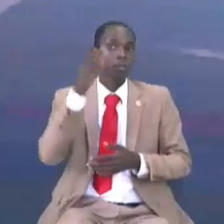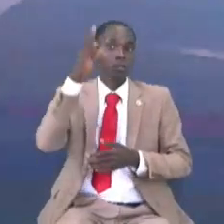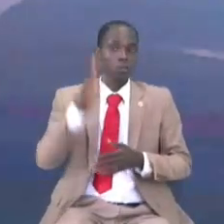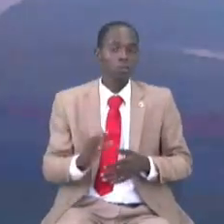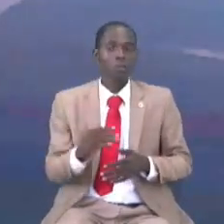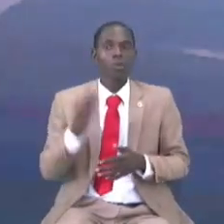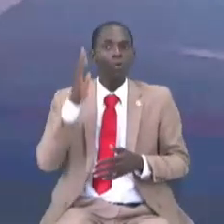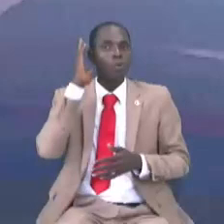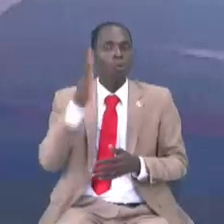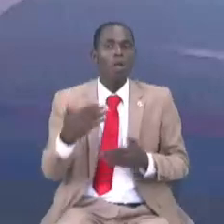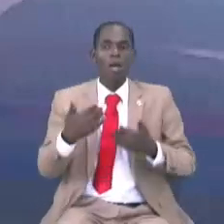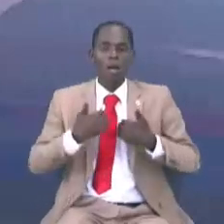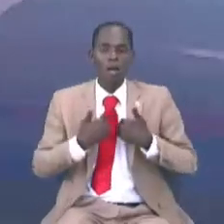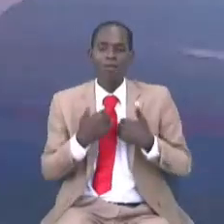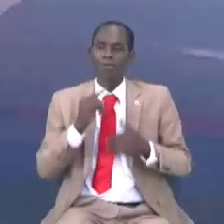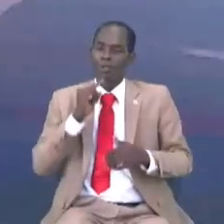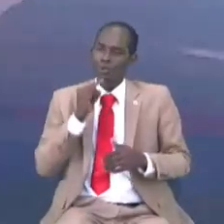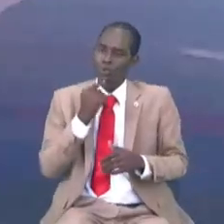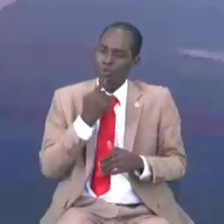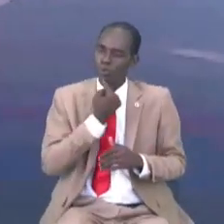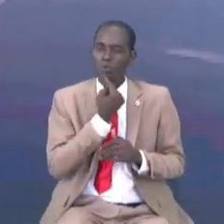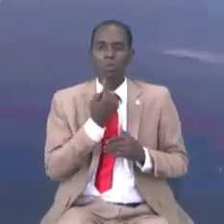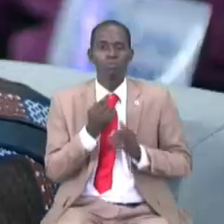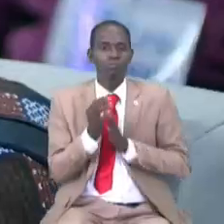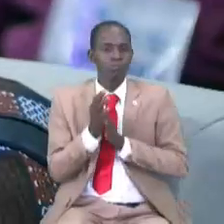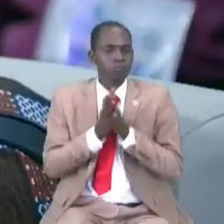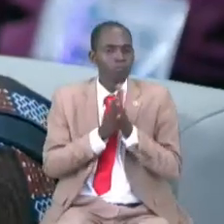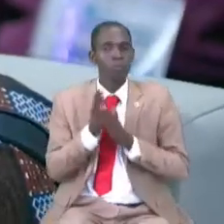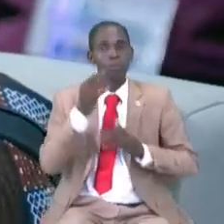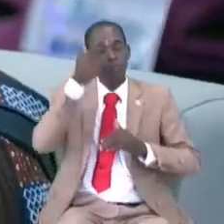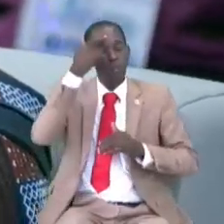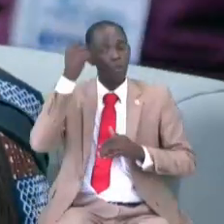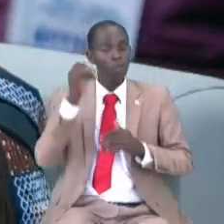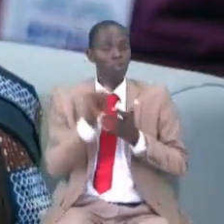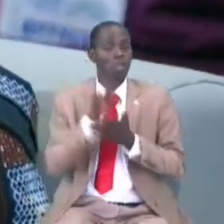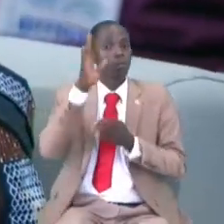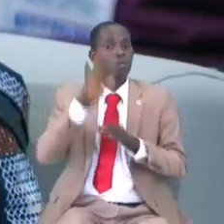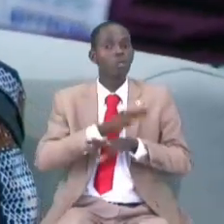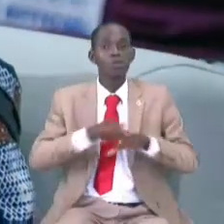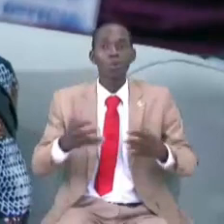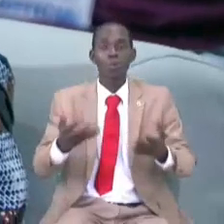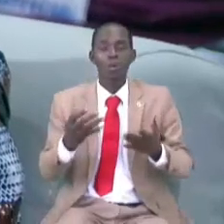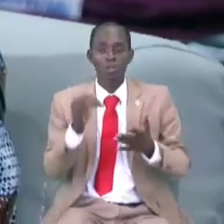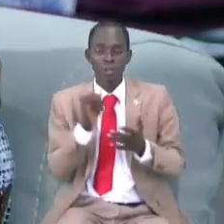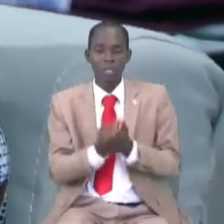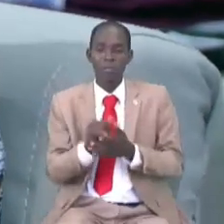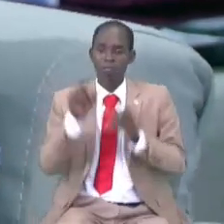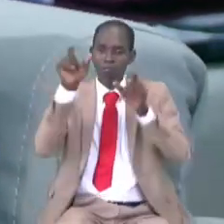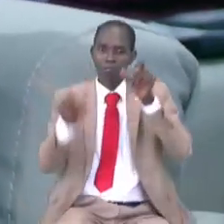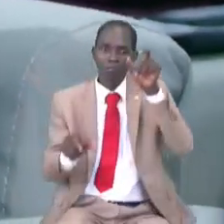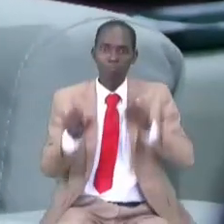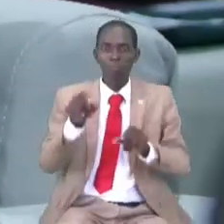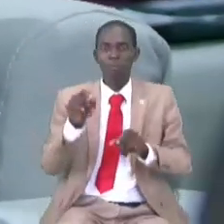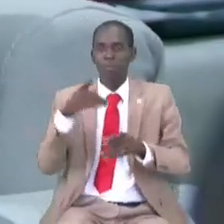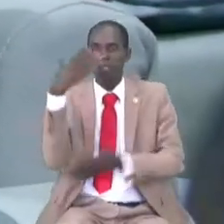he doesn't want that tree to be cut down. In 2 Corinthians chapter 5, I'm reading from verse